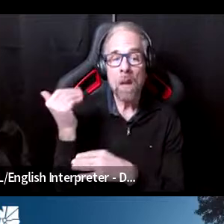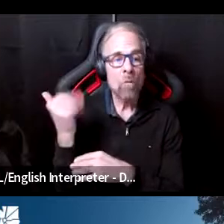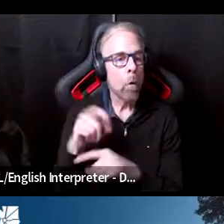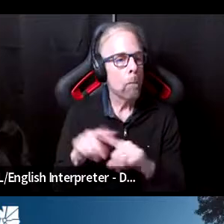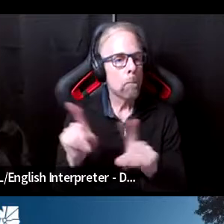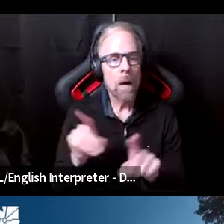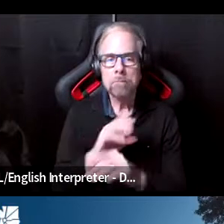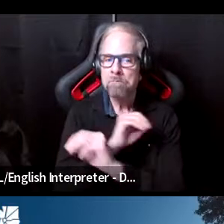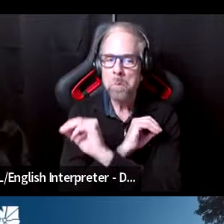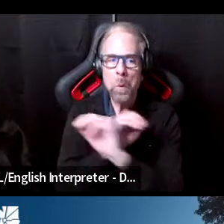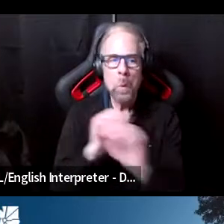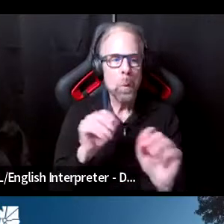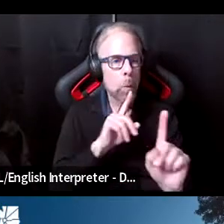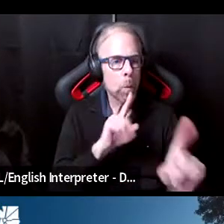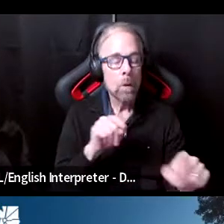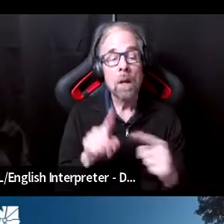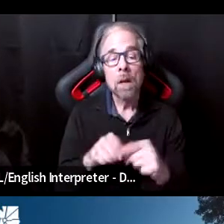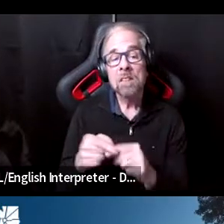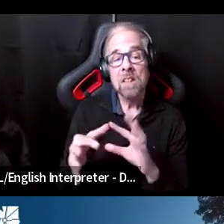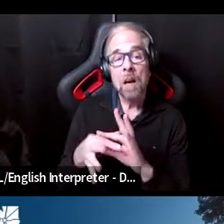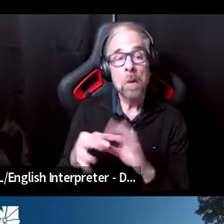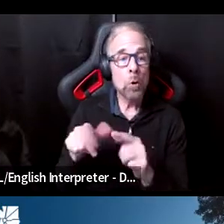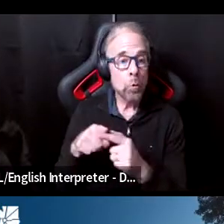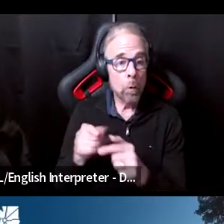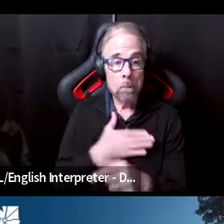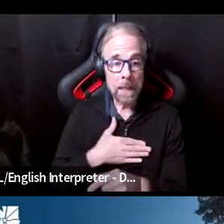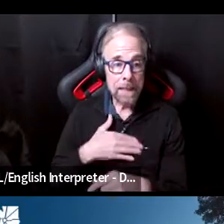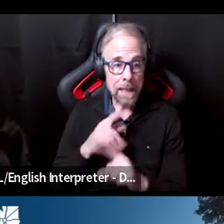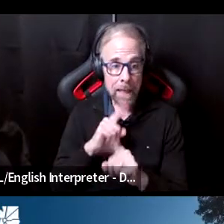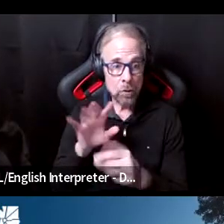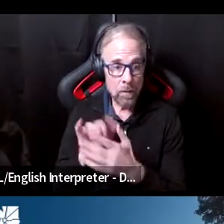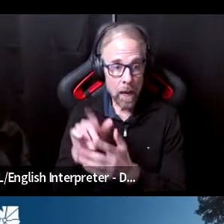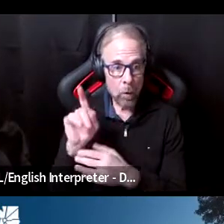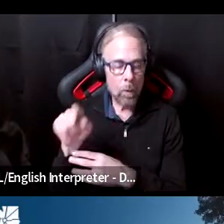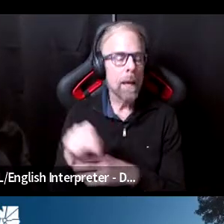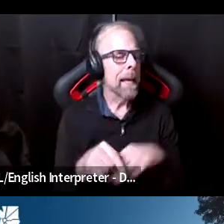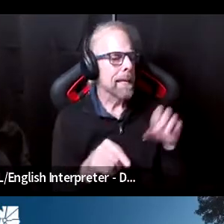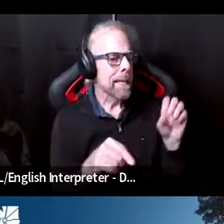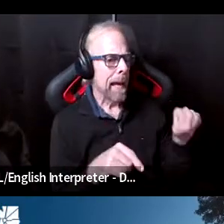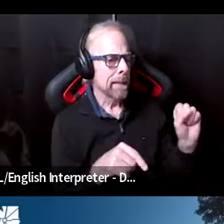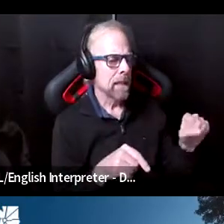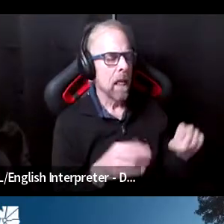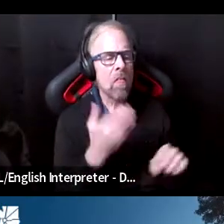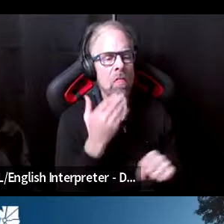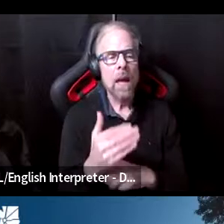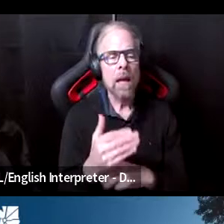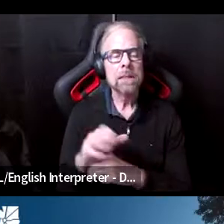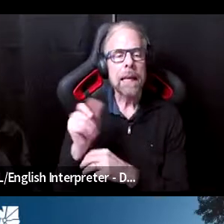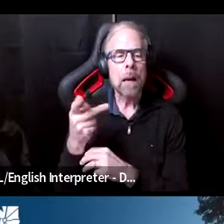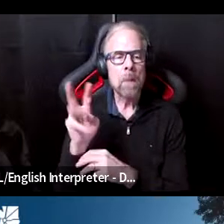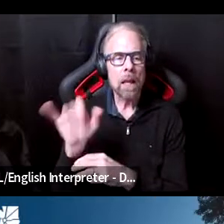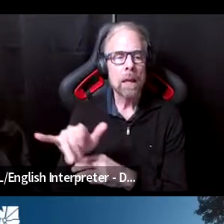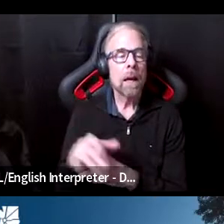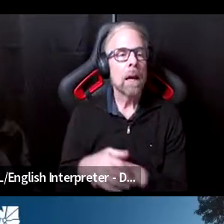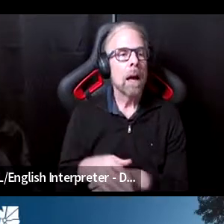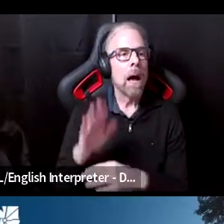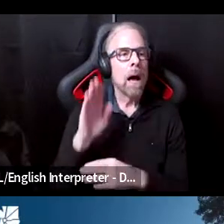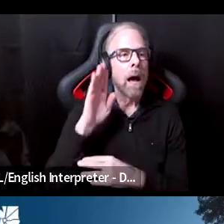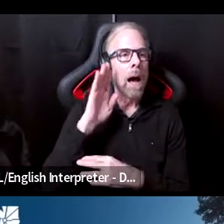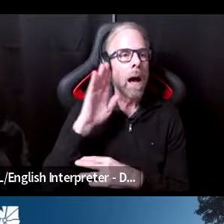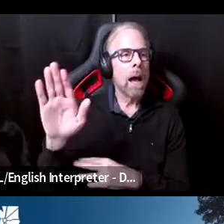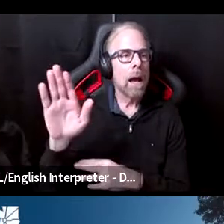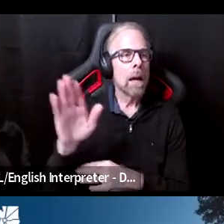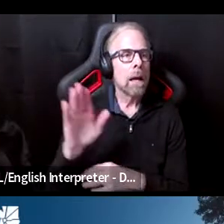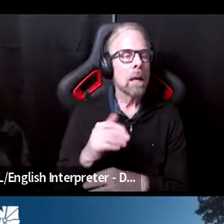response. Hannah, could you please answer that question? Yeah, absolutely. Thanks, Kimberly. Hi,